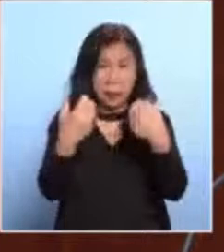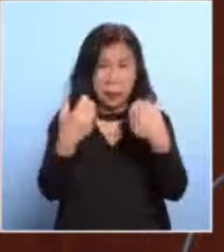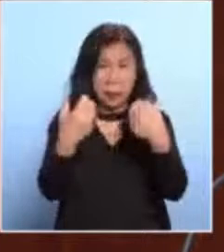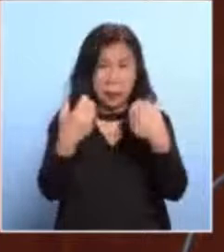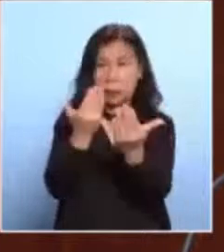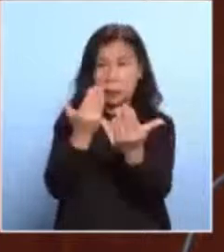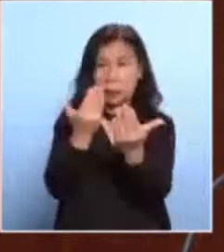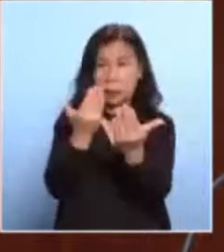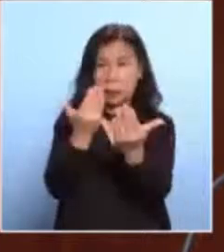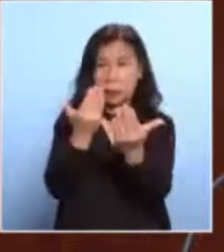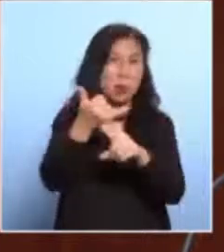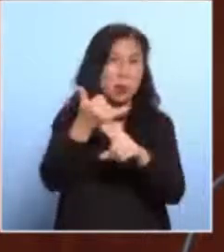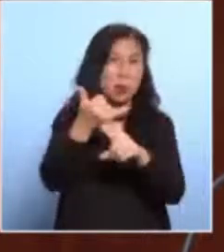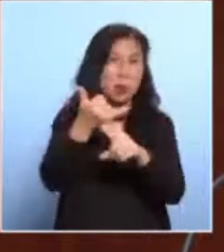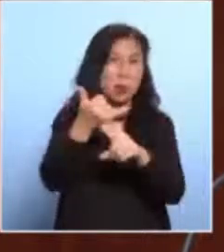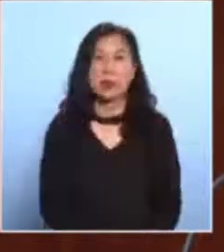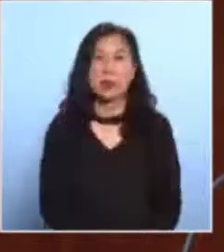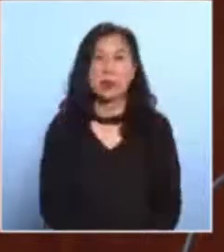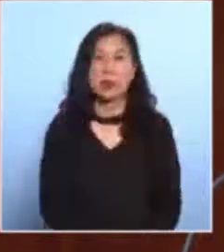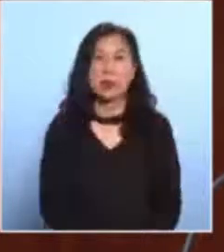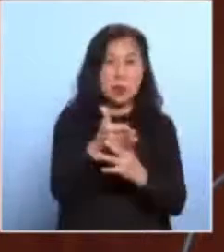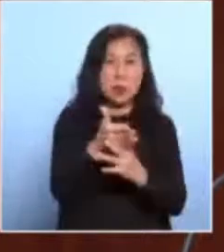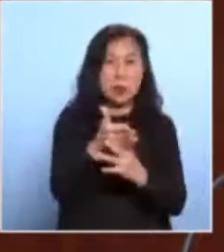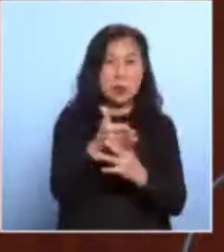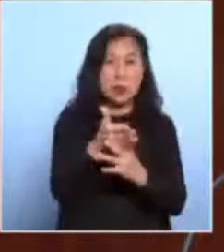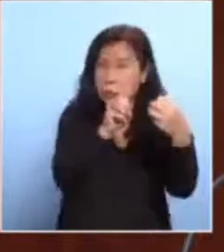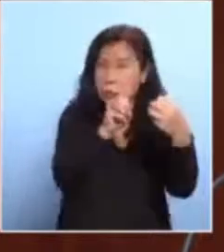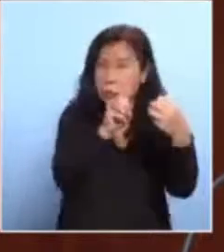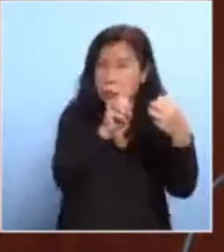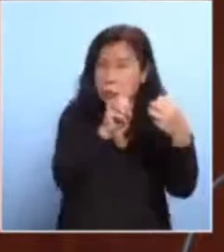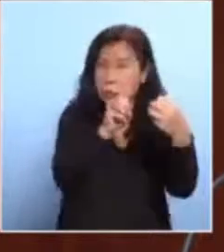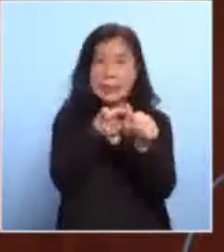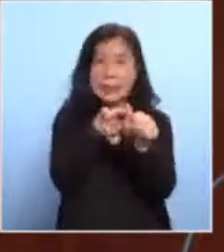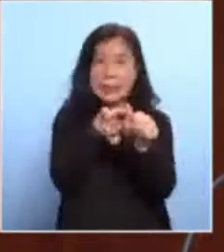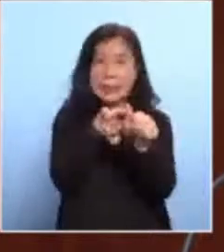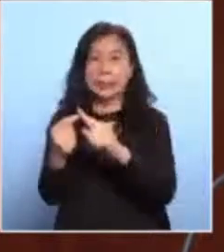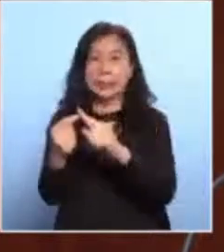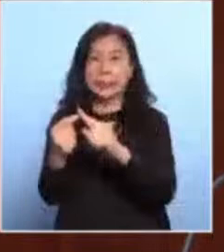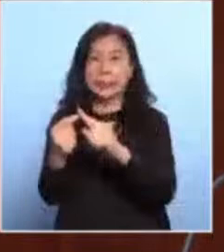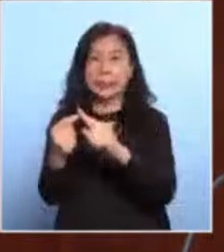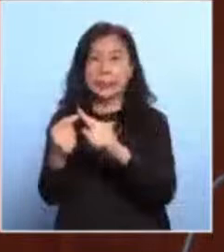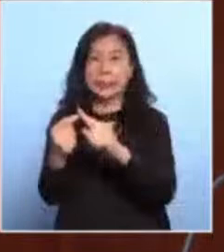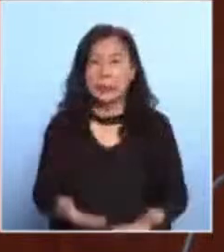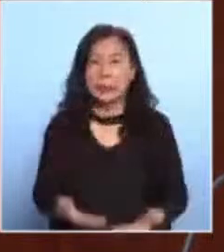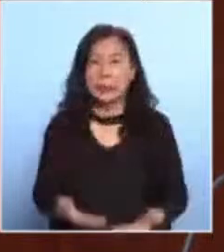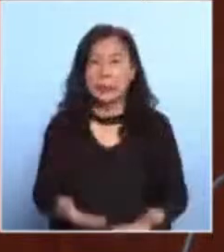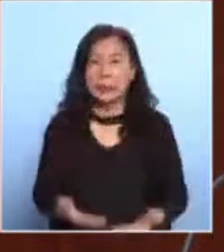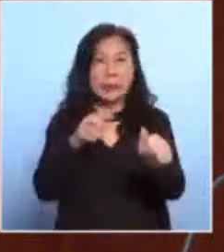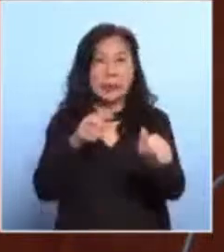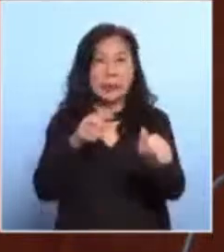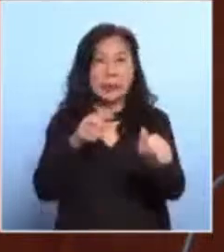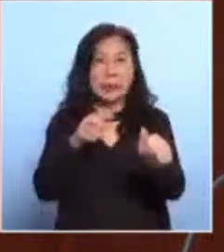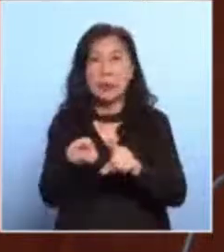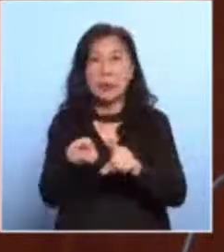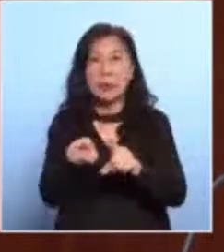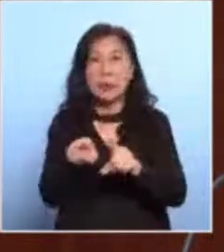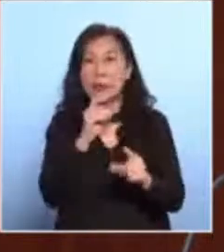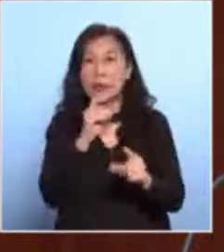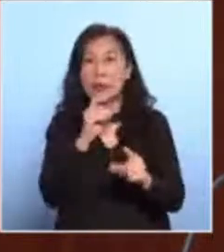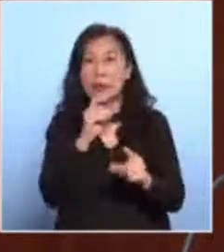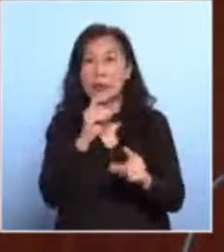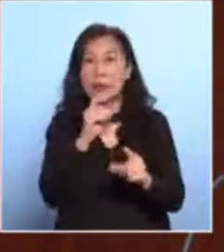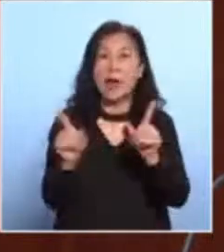leavers 6 months before graduation to provide training on caring and interaction skills,